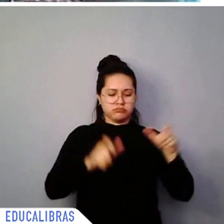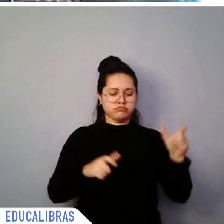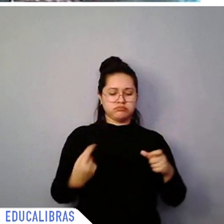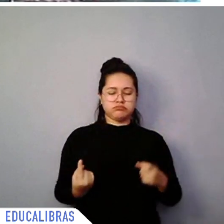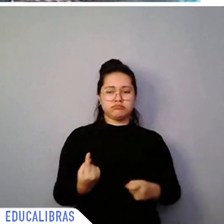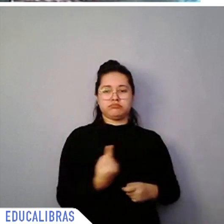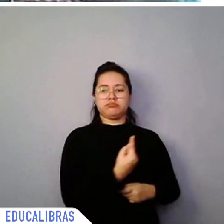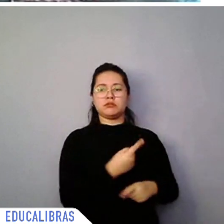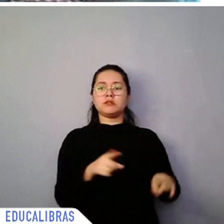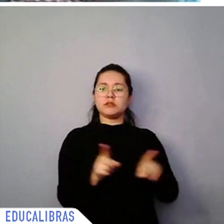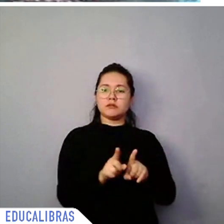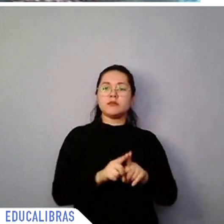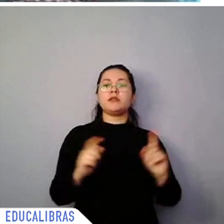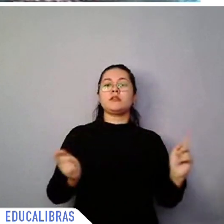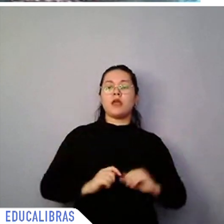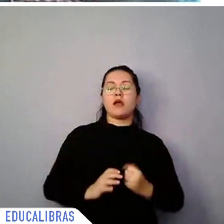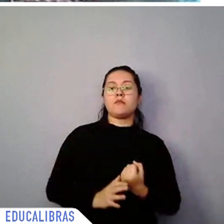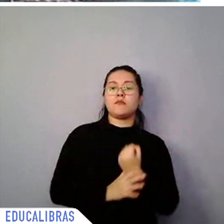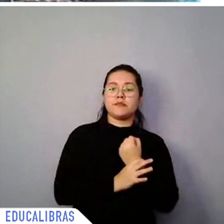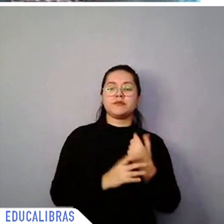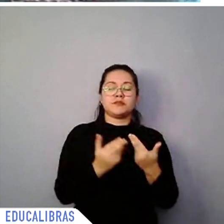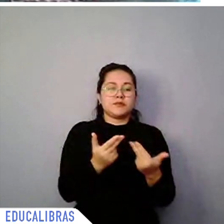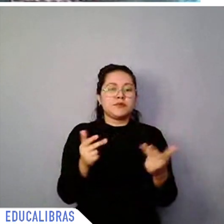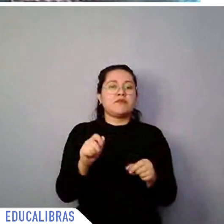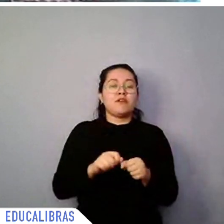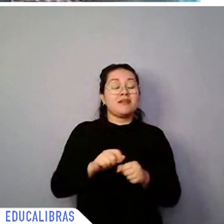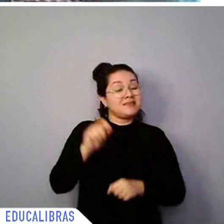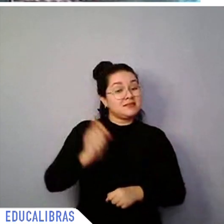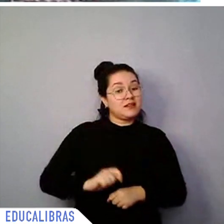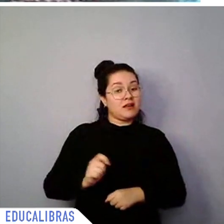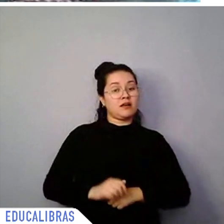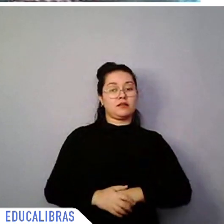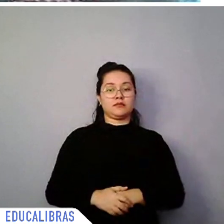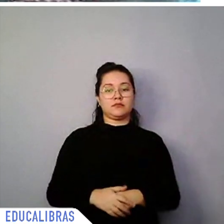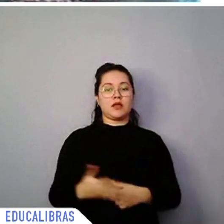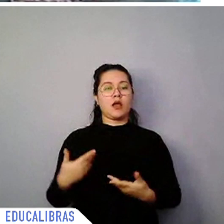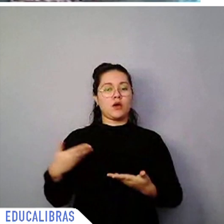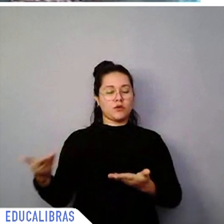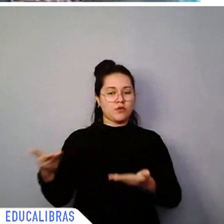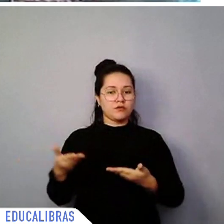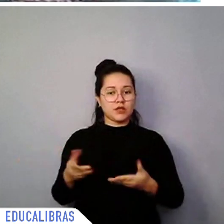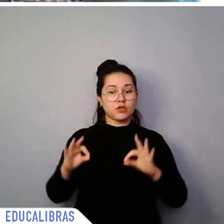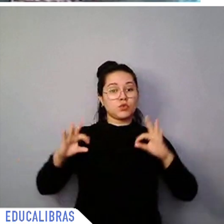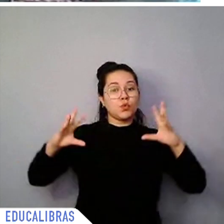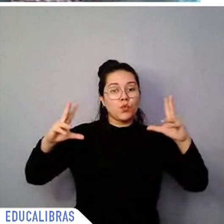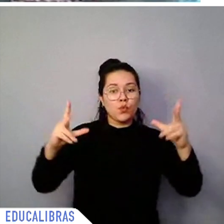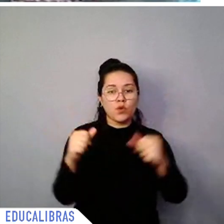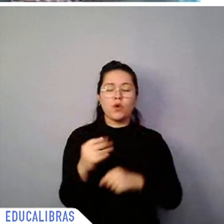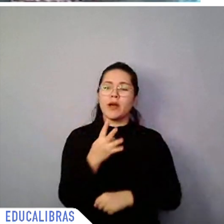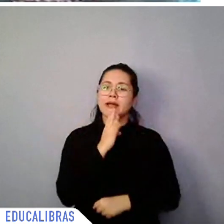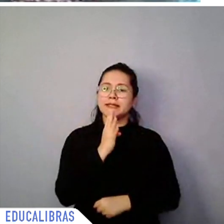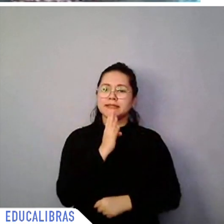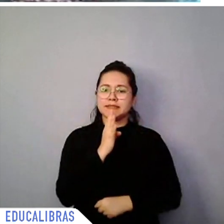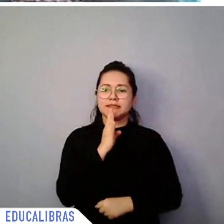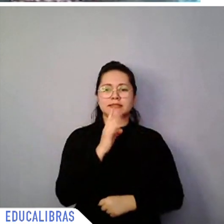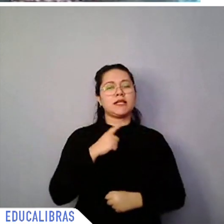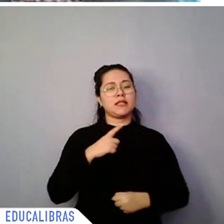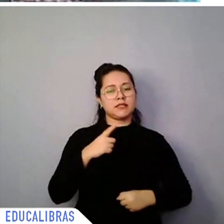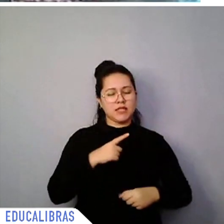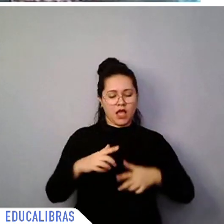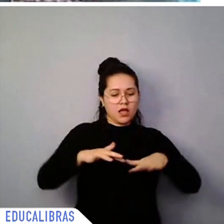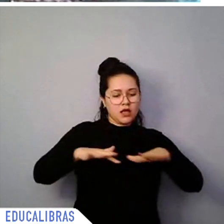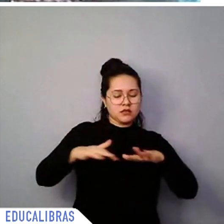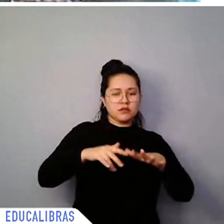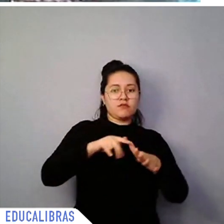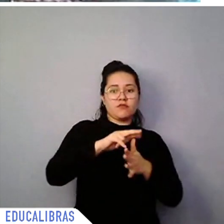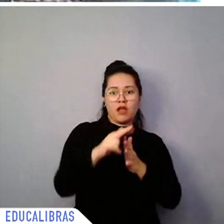to put pressure on it for it to work. Of course, there are protection networks and communication, but I would like to invite all